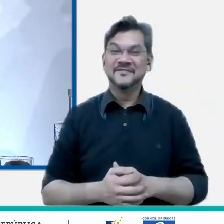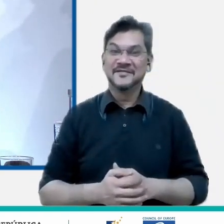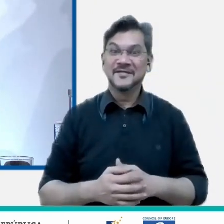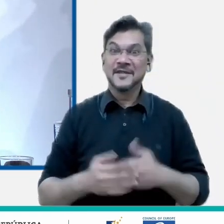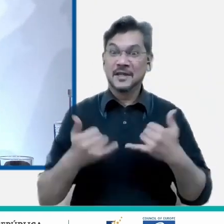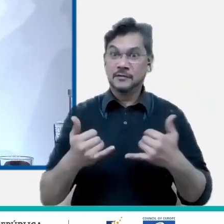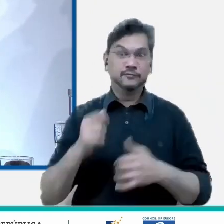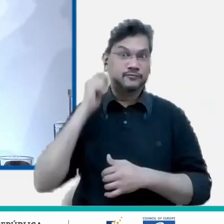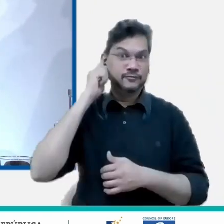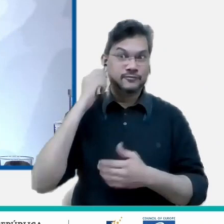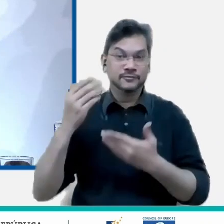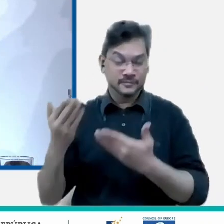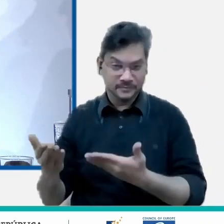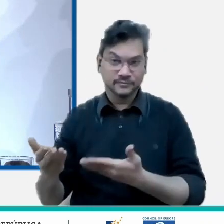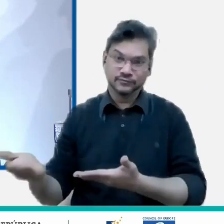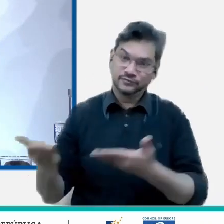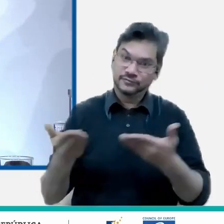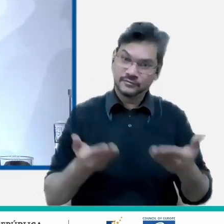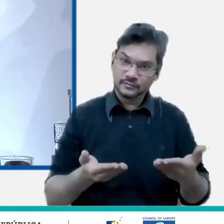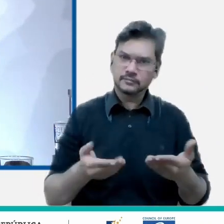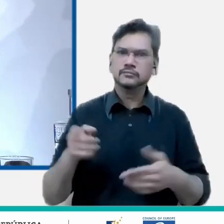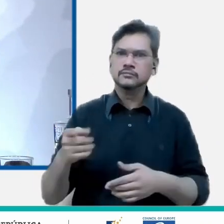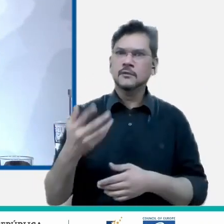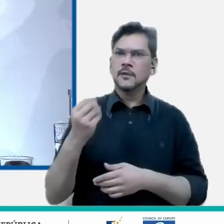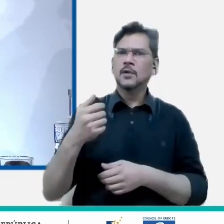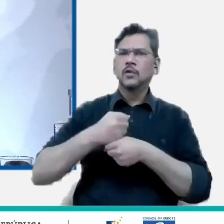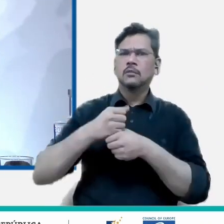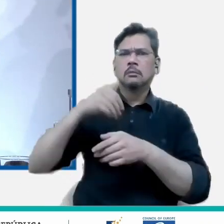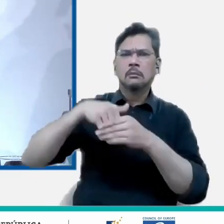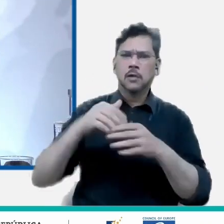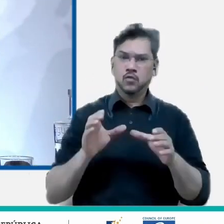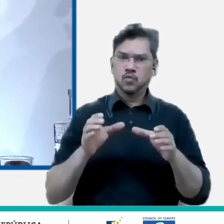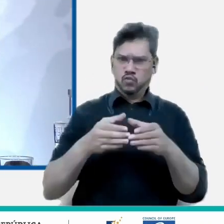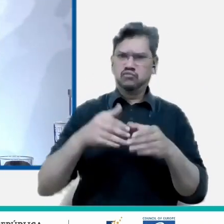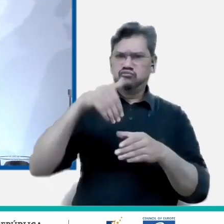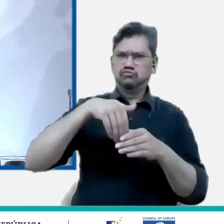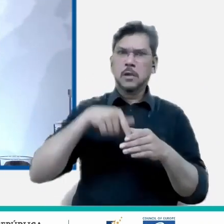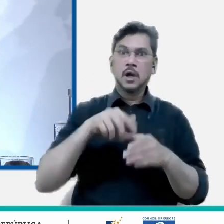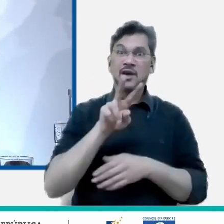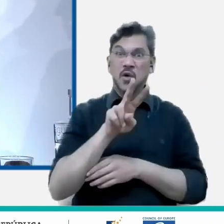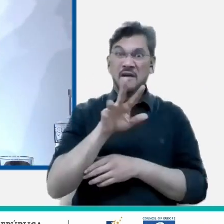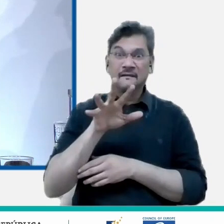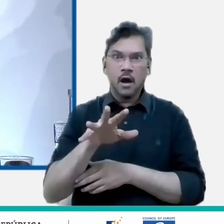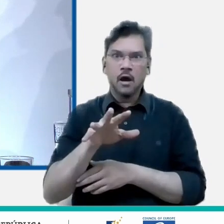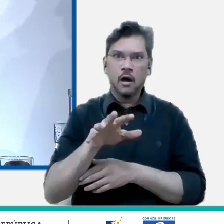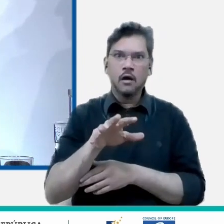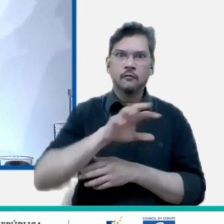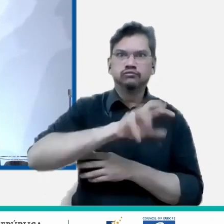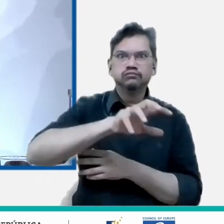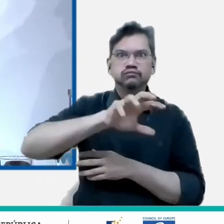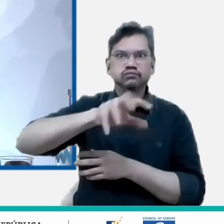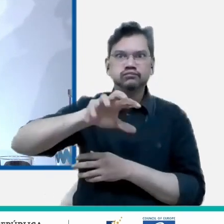group composed of 25 member states that actually led the process of developing the